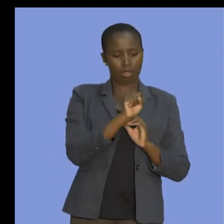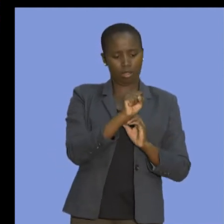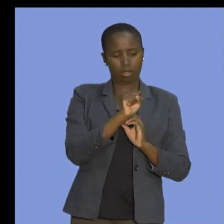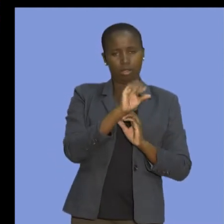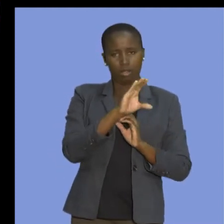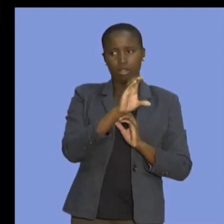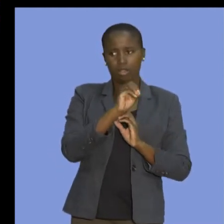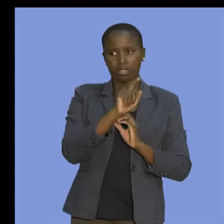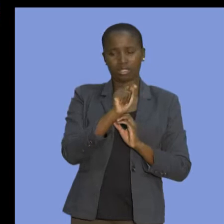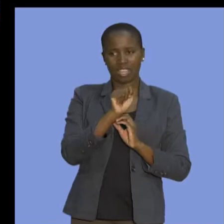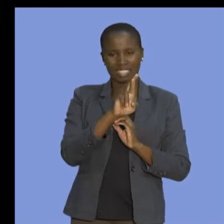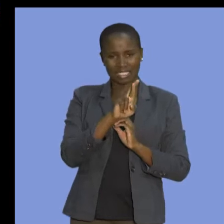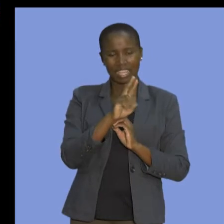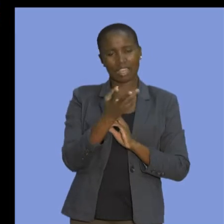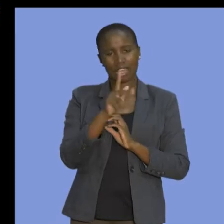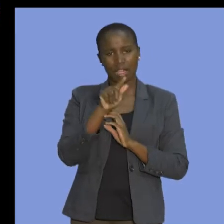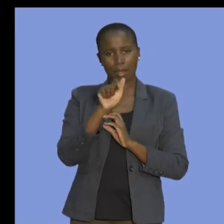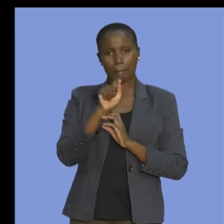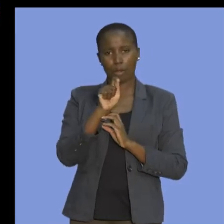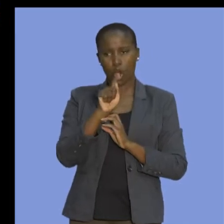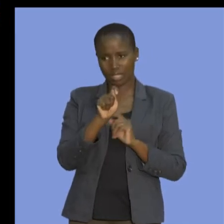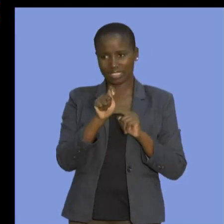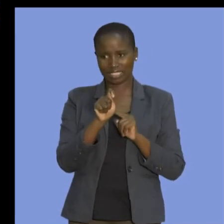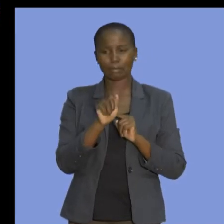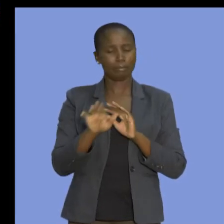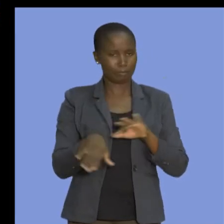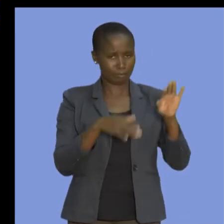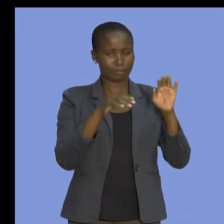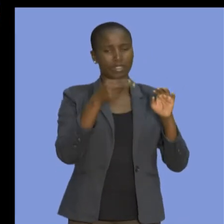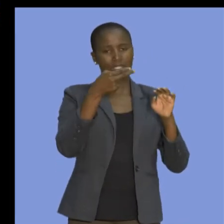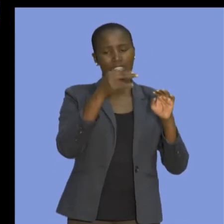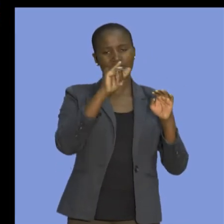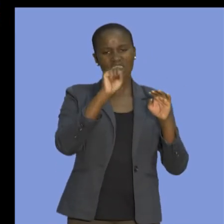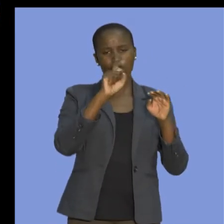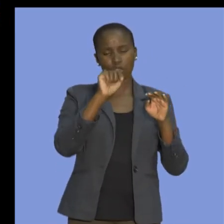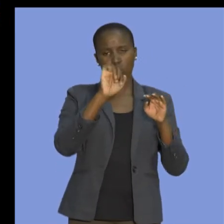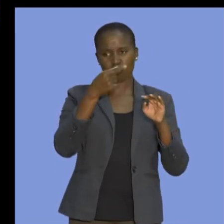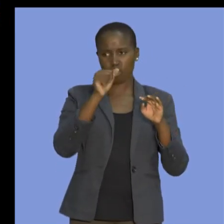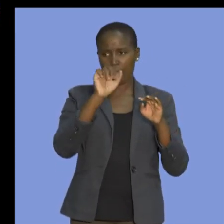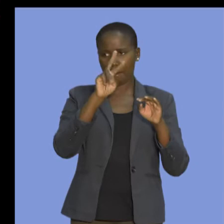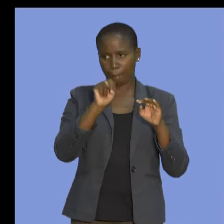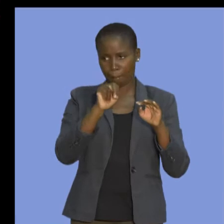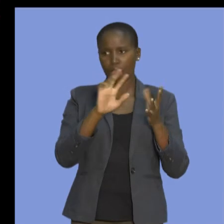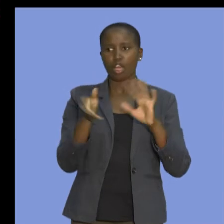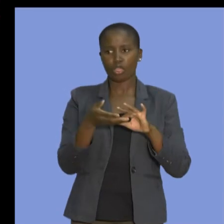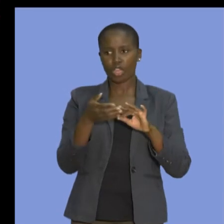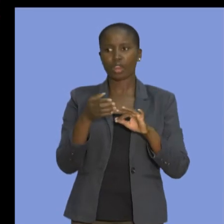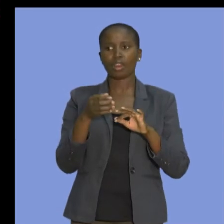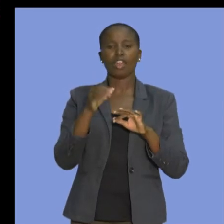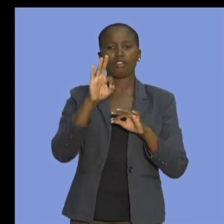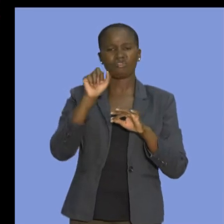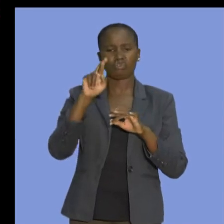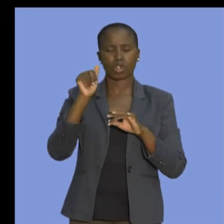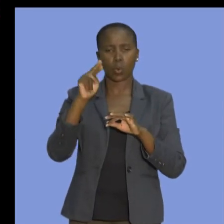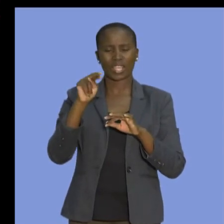histogram, and frequency table, frequency polygon, and cumulative frequency.